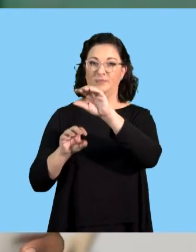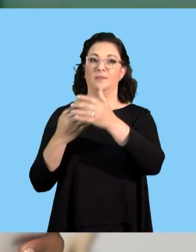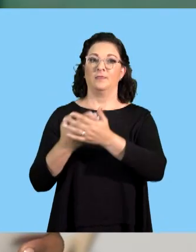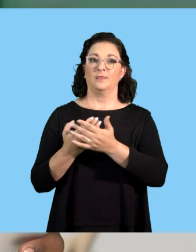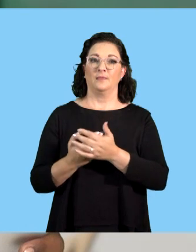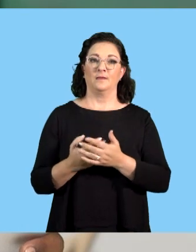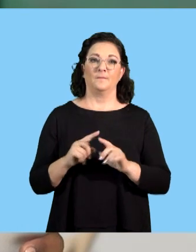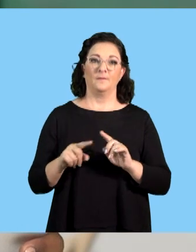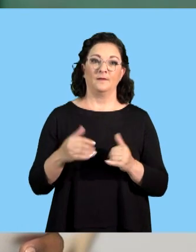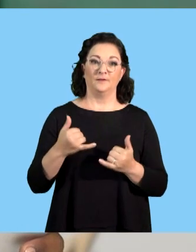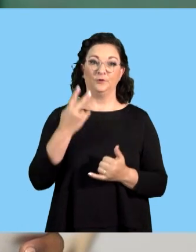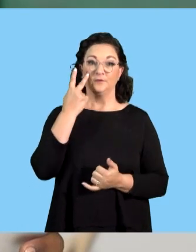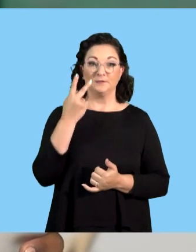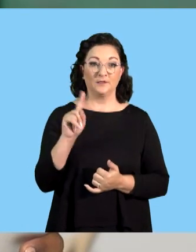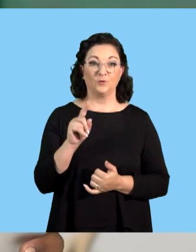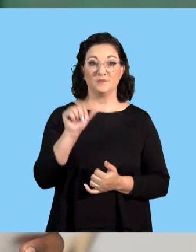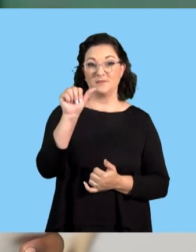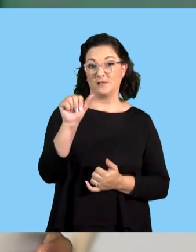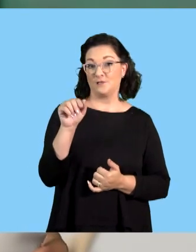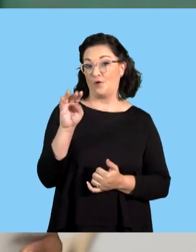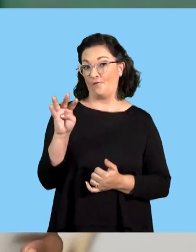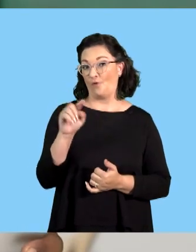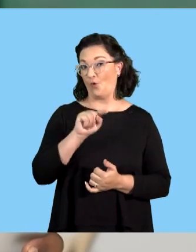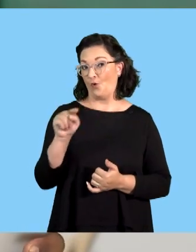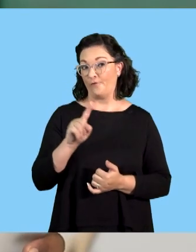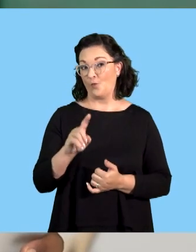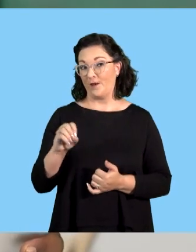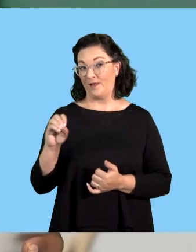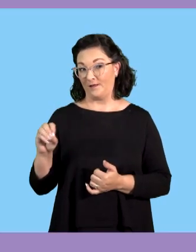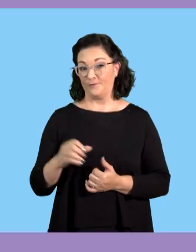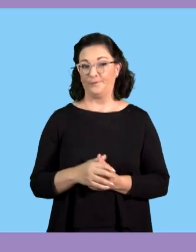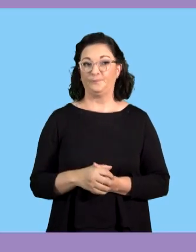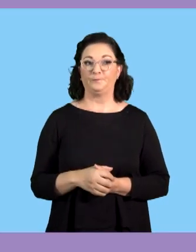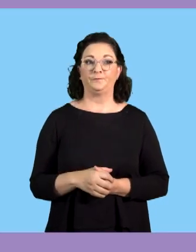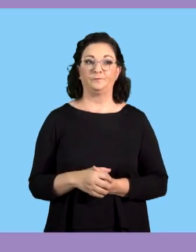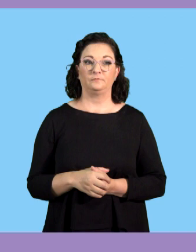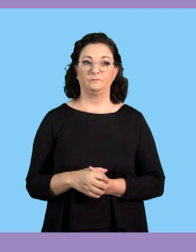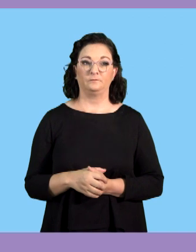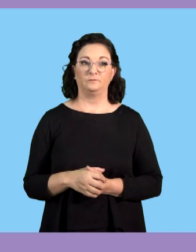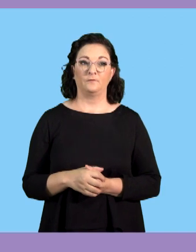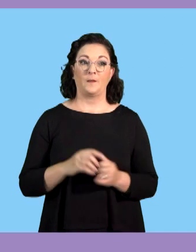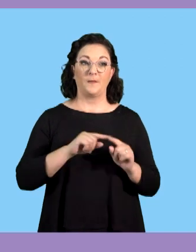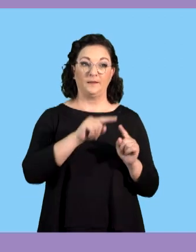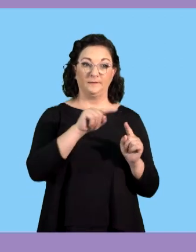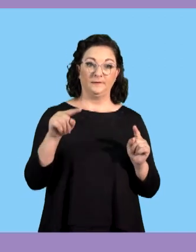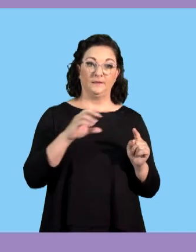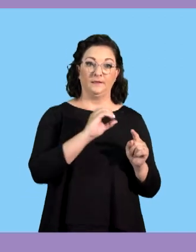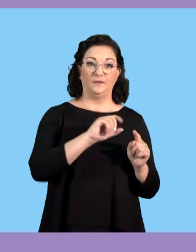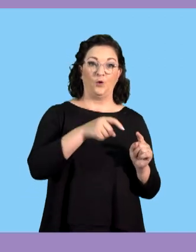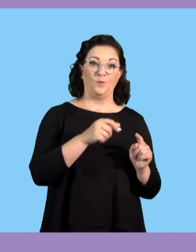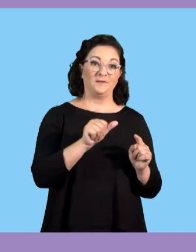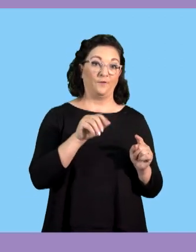So you can see this is actually 64 hundredths. Let's look at a solution. Square